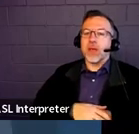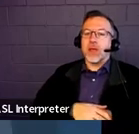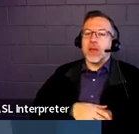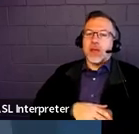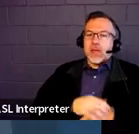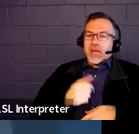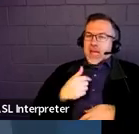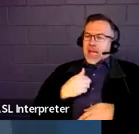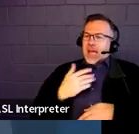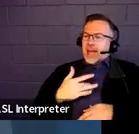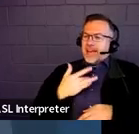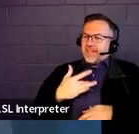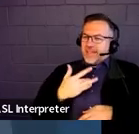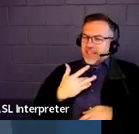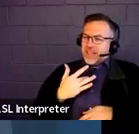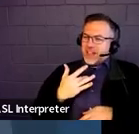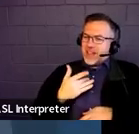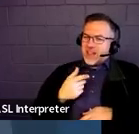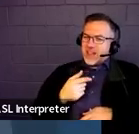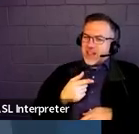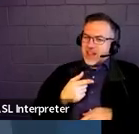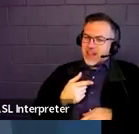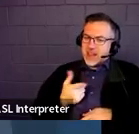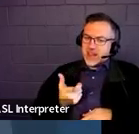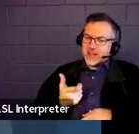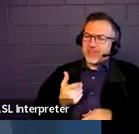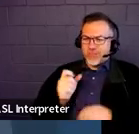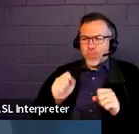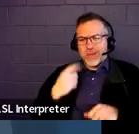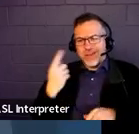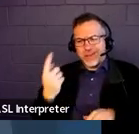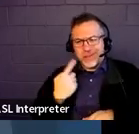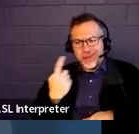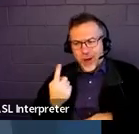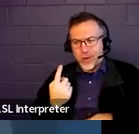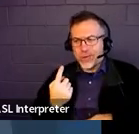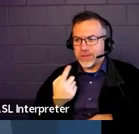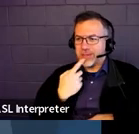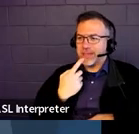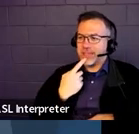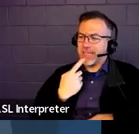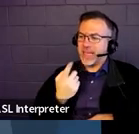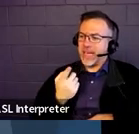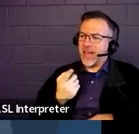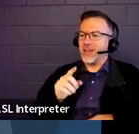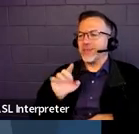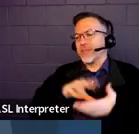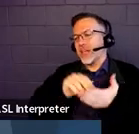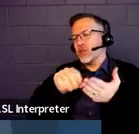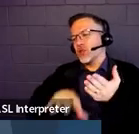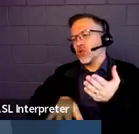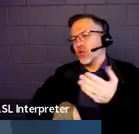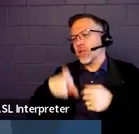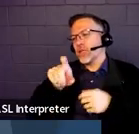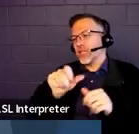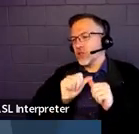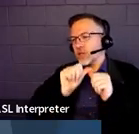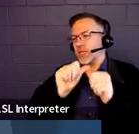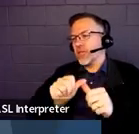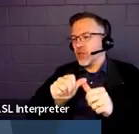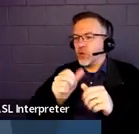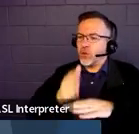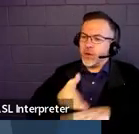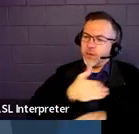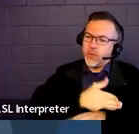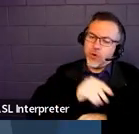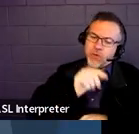there would always be a case to be able to be made that student needs to continue to work on this skill or that skill, but